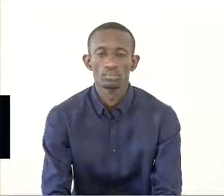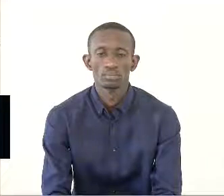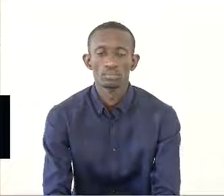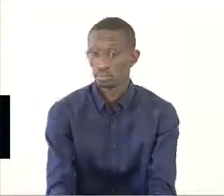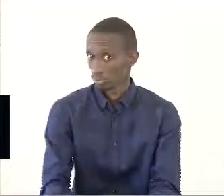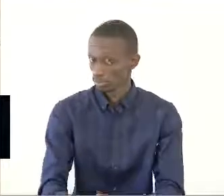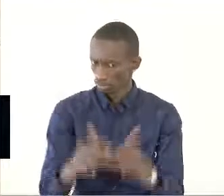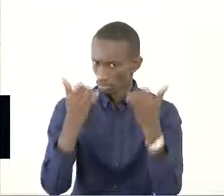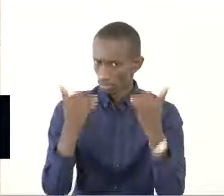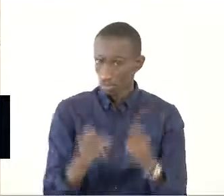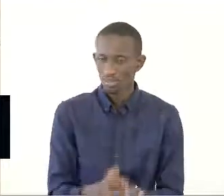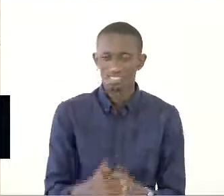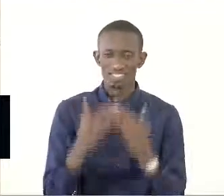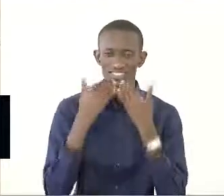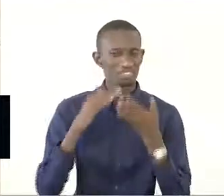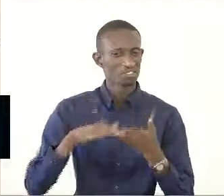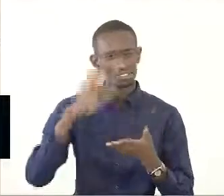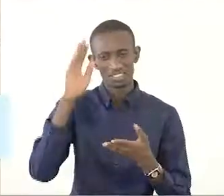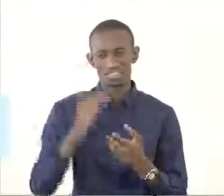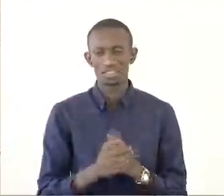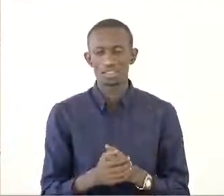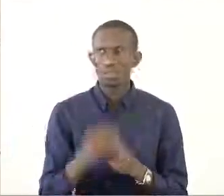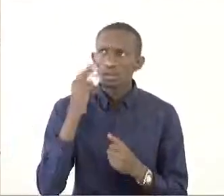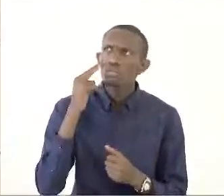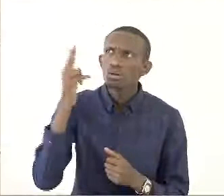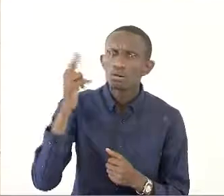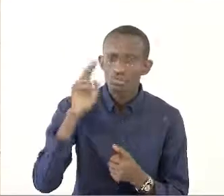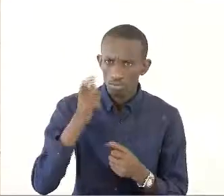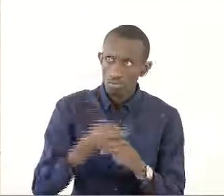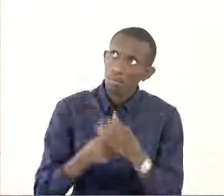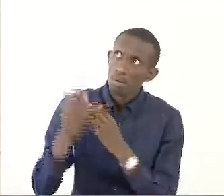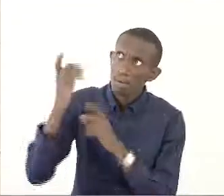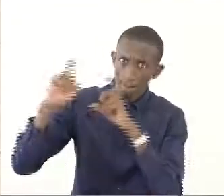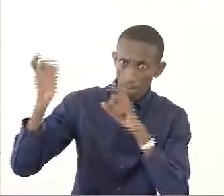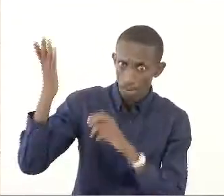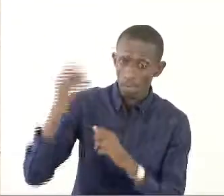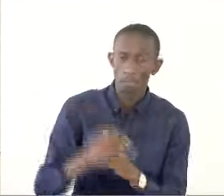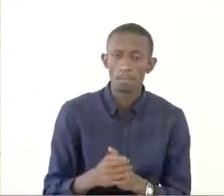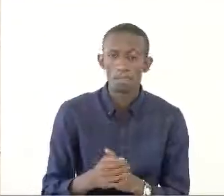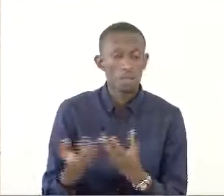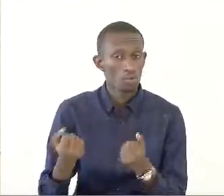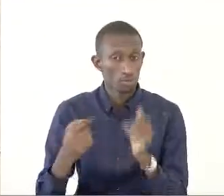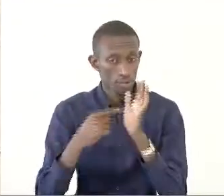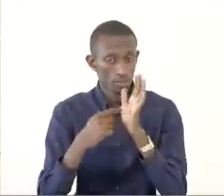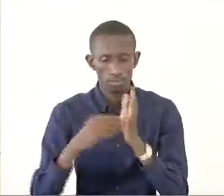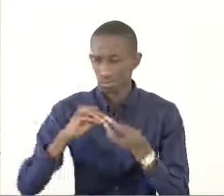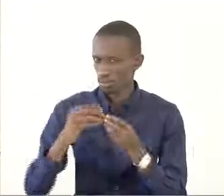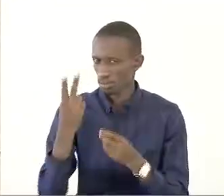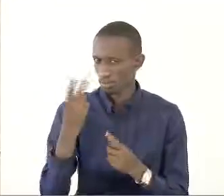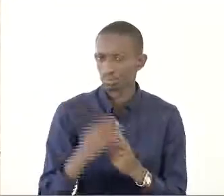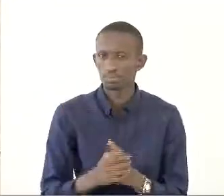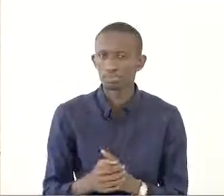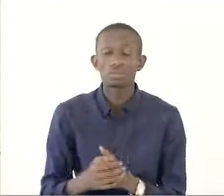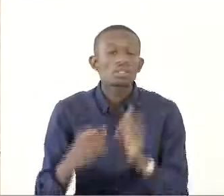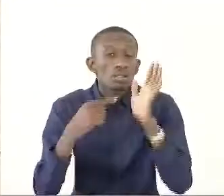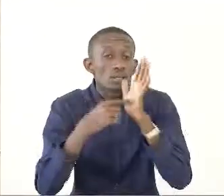Now, thank you very much. As you can see from the PowerPoint, we have example number 2. Our example